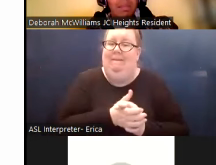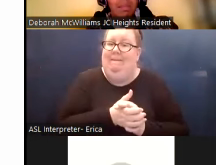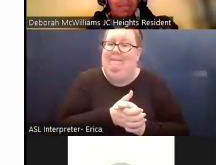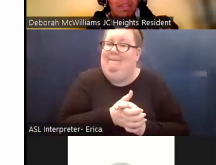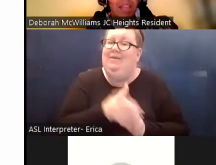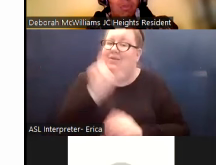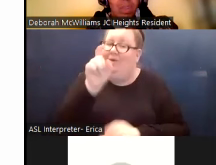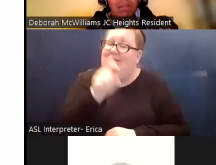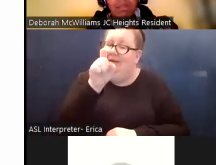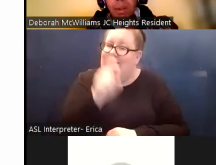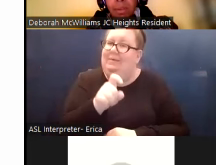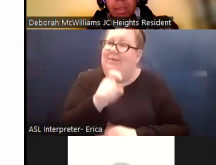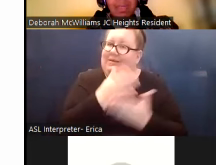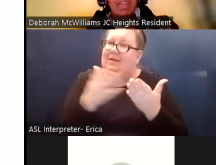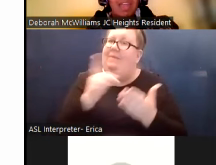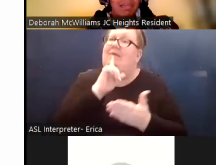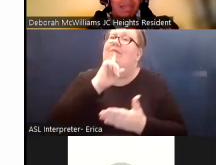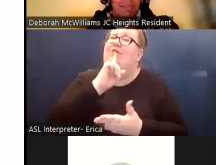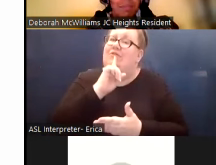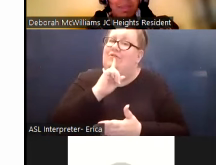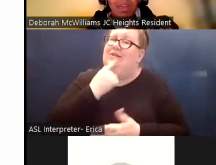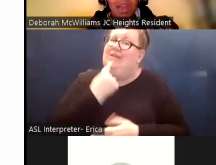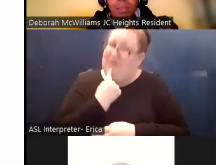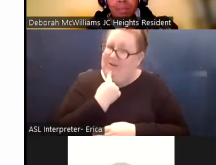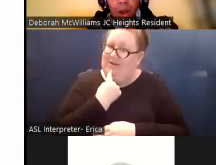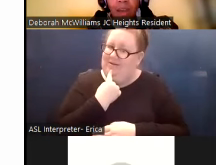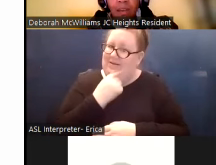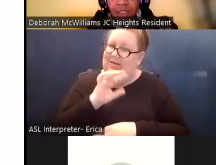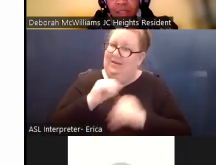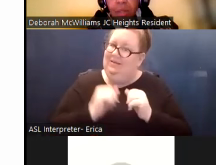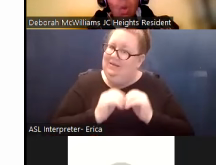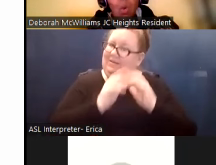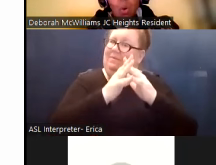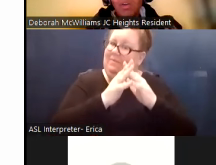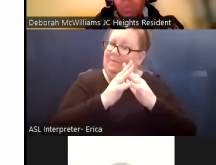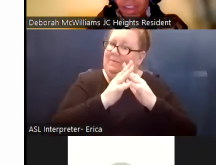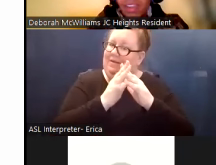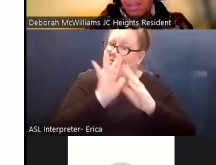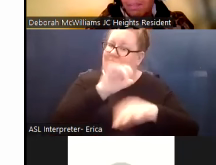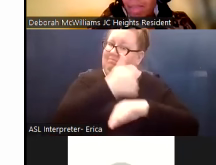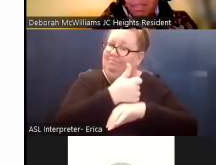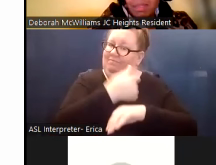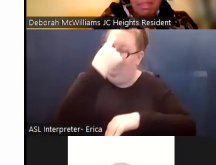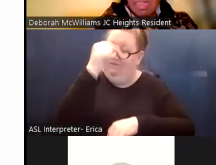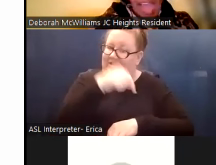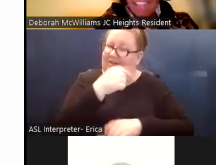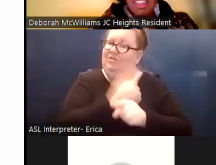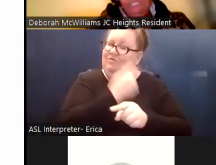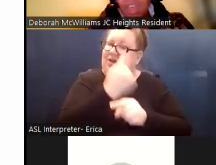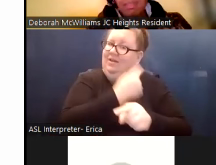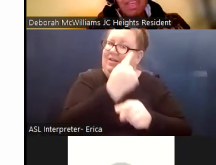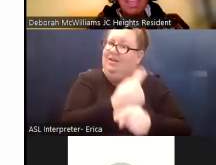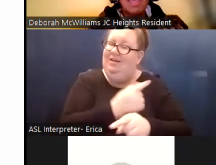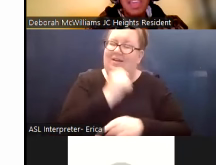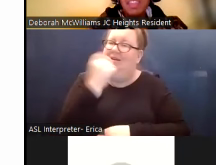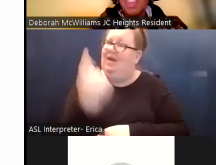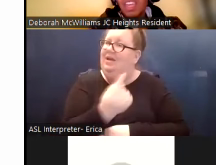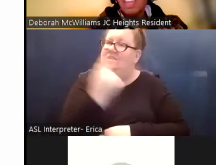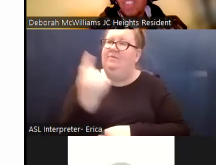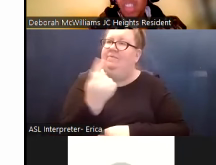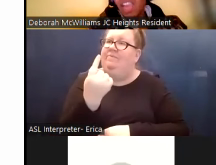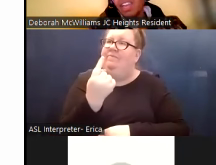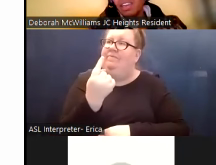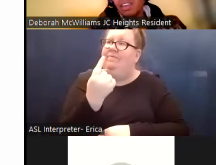to be something that's real serious, that's implemented as part of this on a regular basis, not just